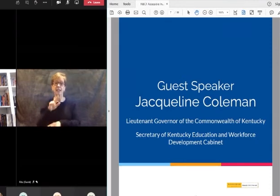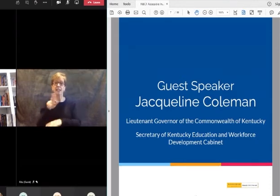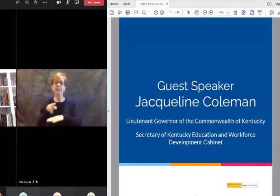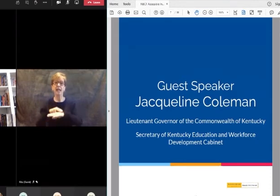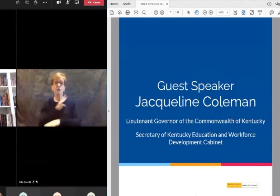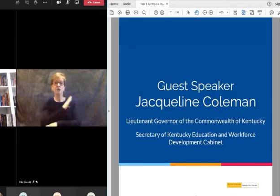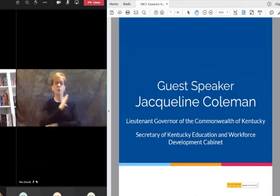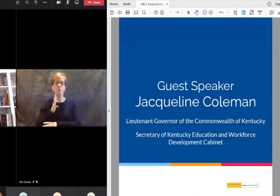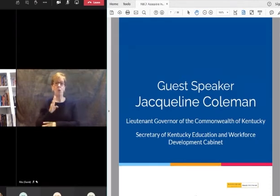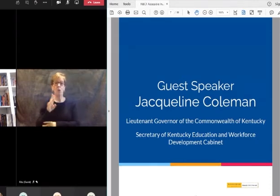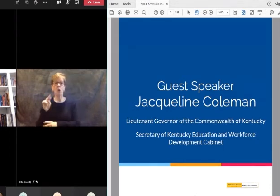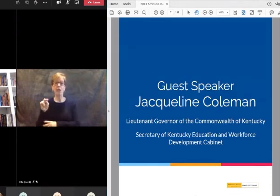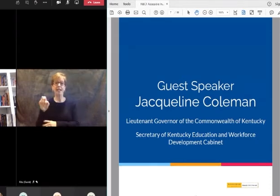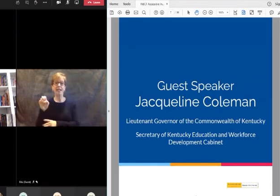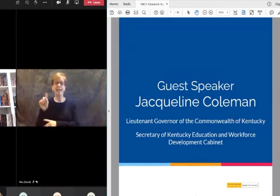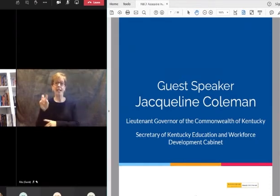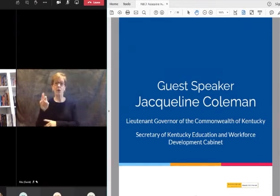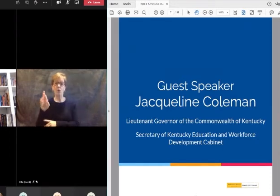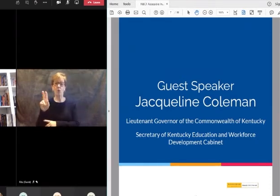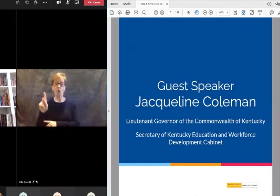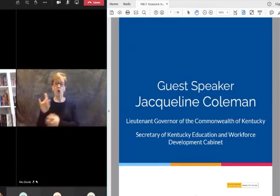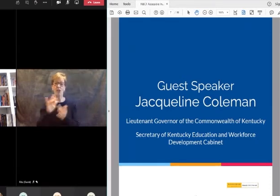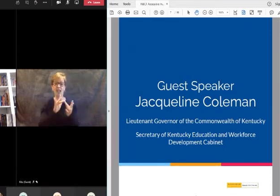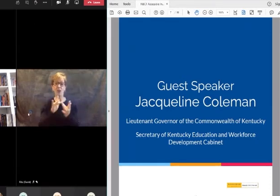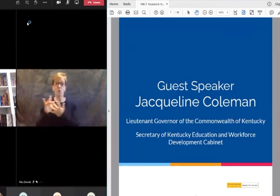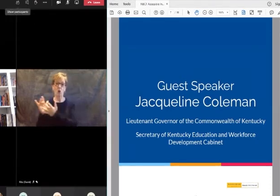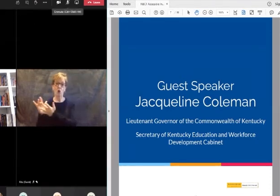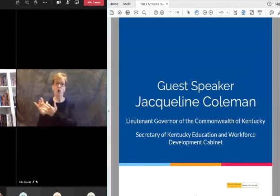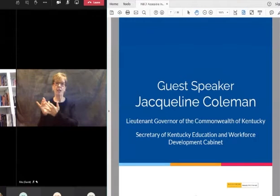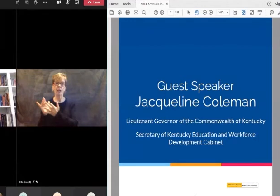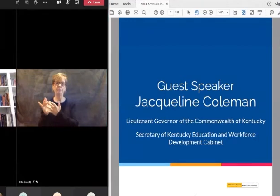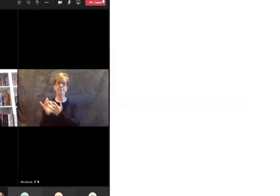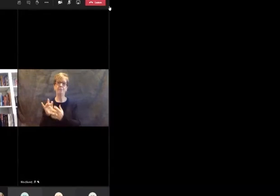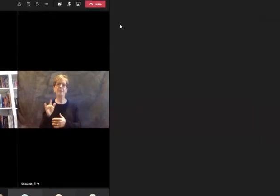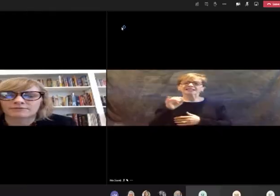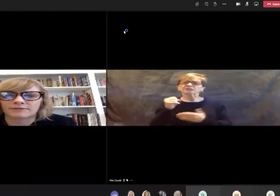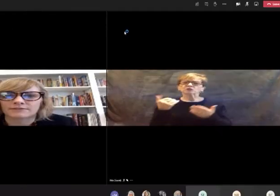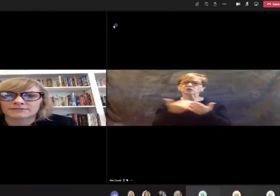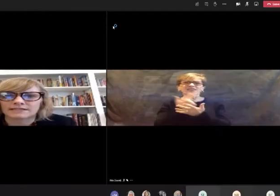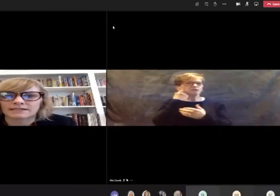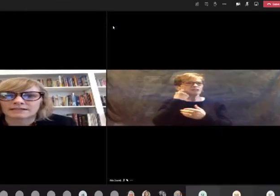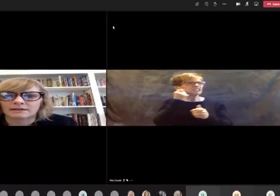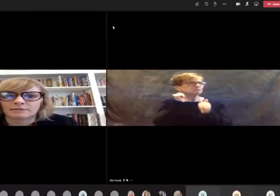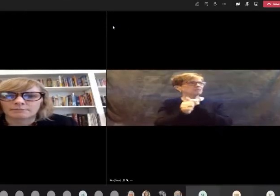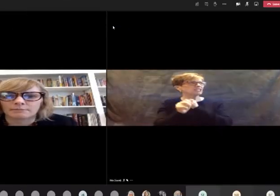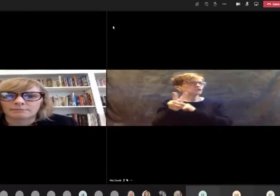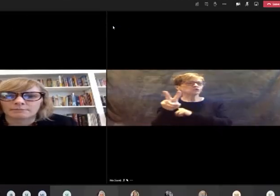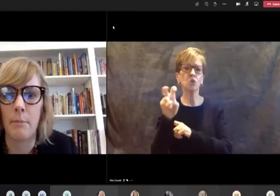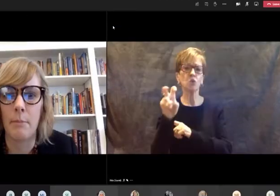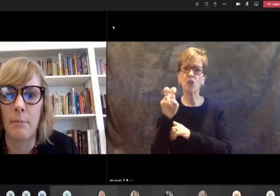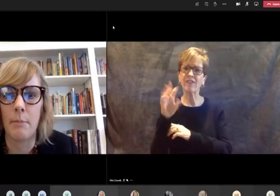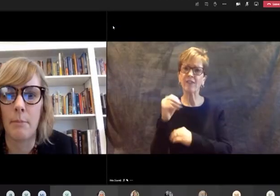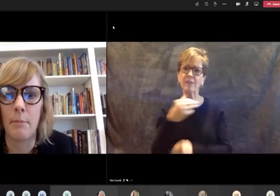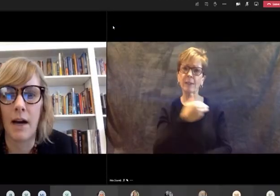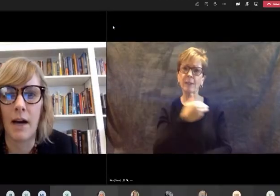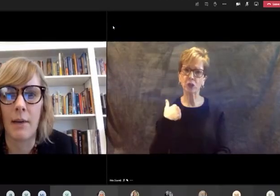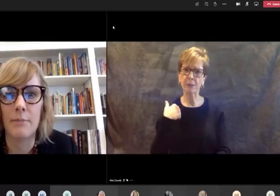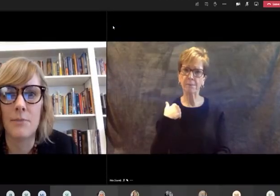is a group of nearly, I think we just passed the 250 membership mark,